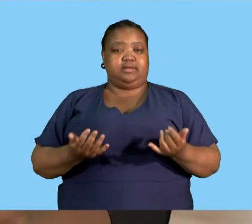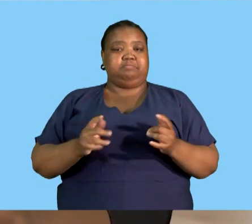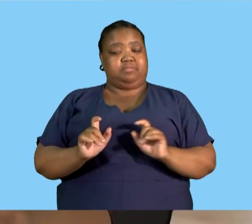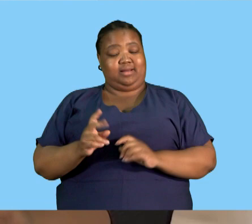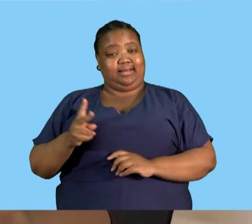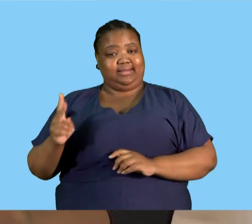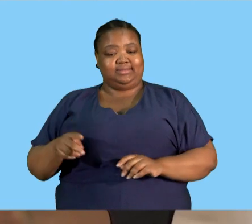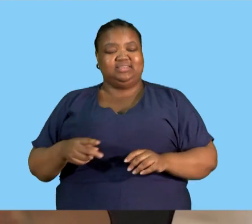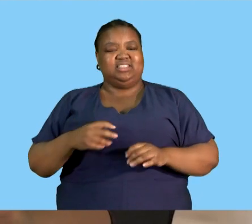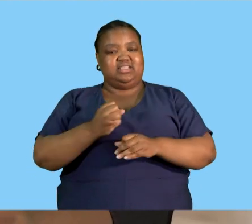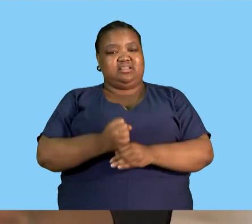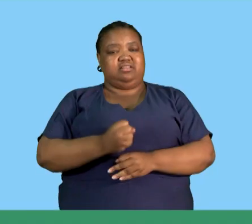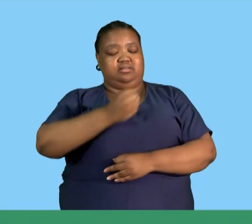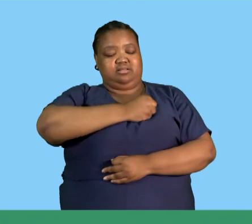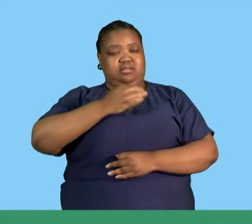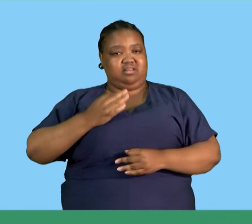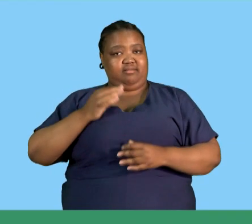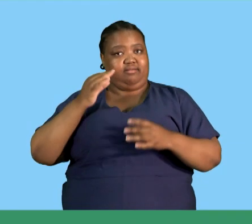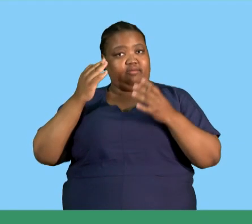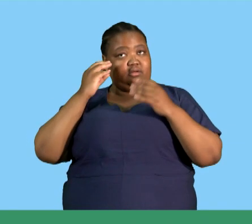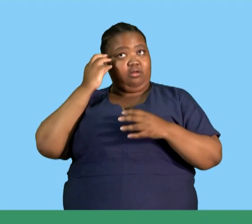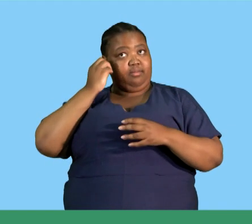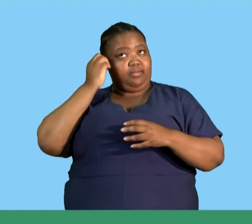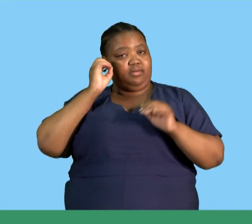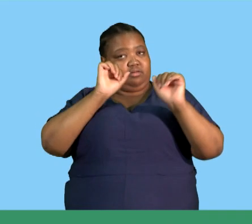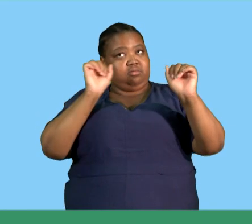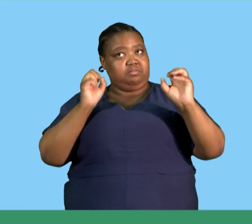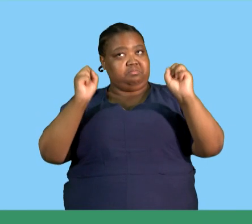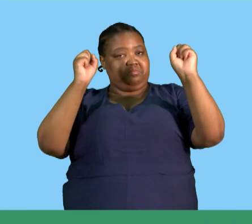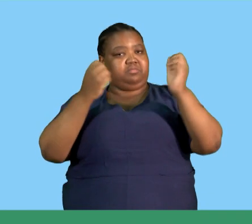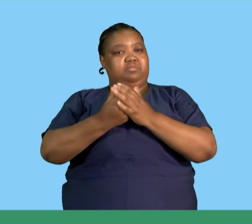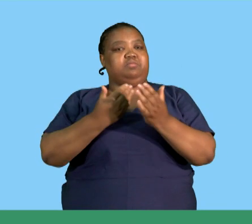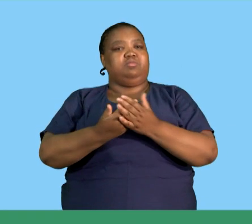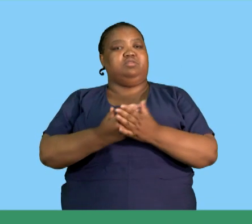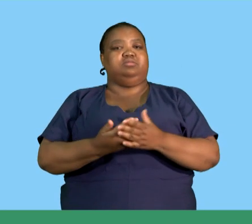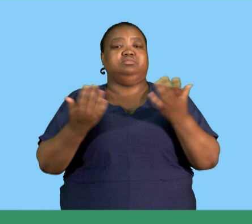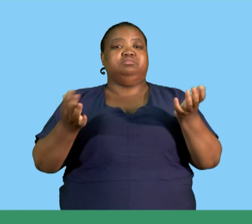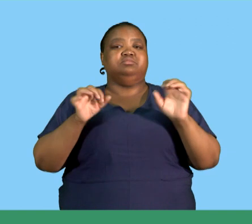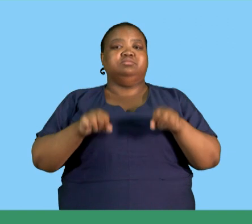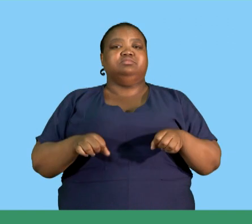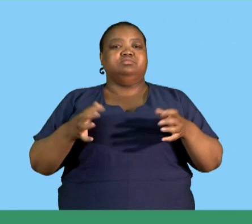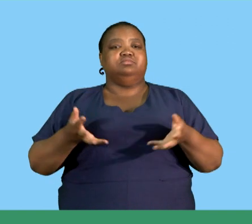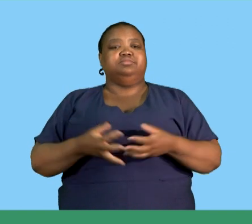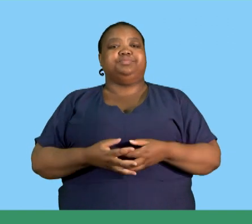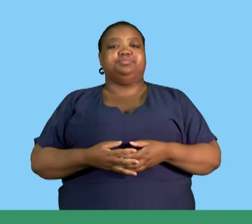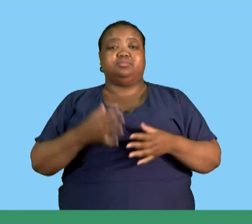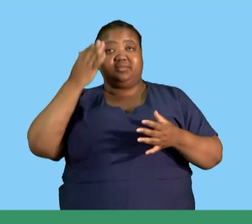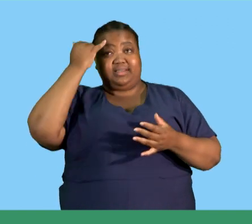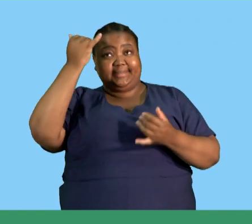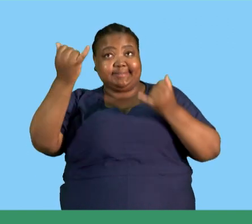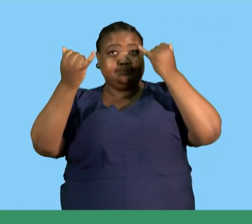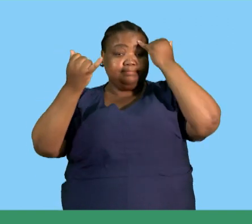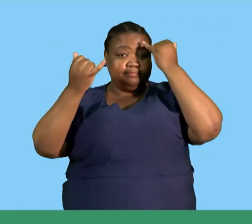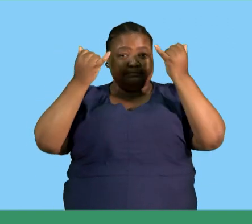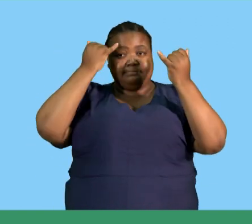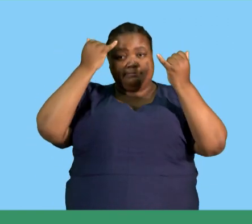voice out their opinions. We're discouraging criticism of ideas or solutions, as this may prevent others